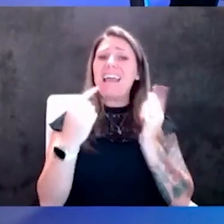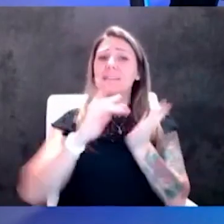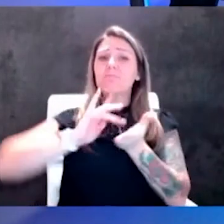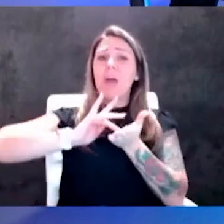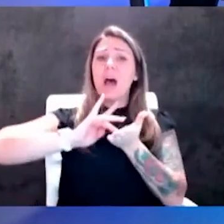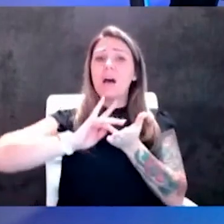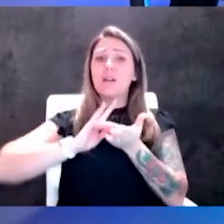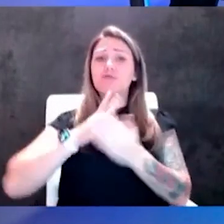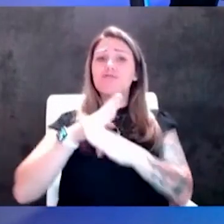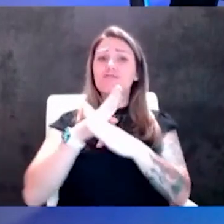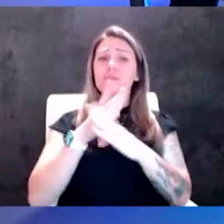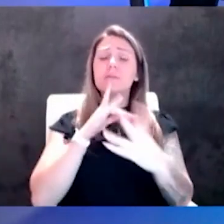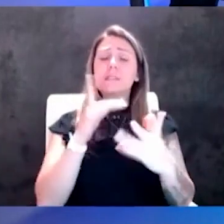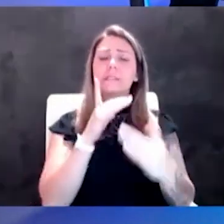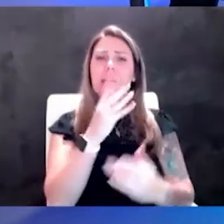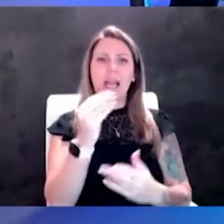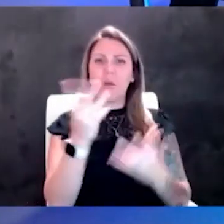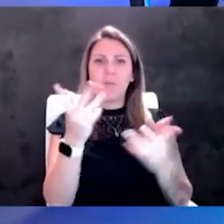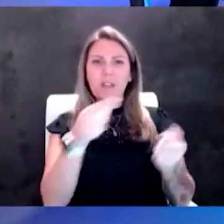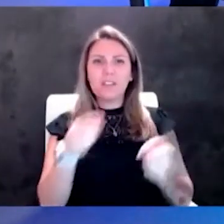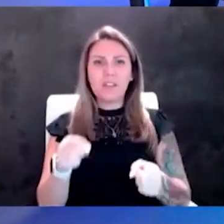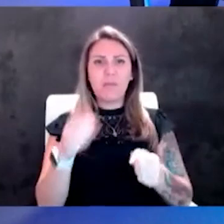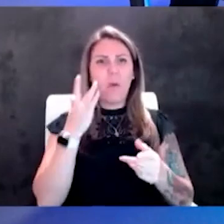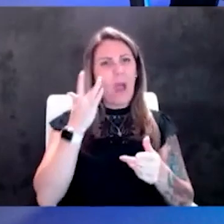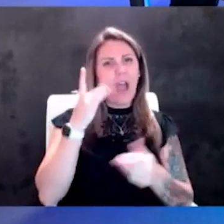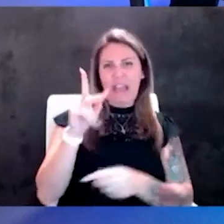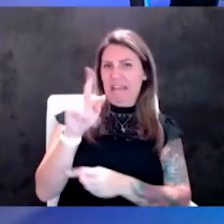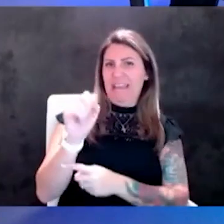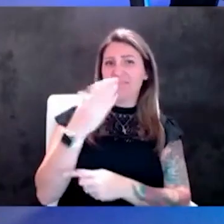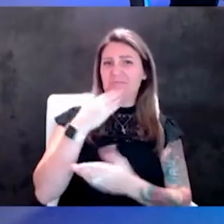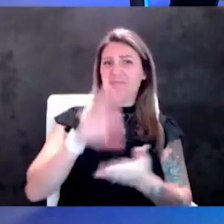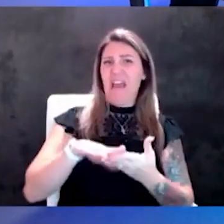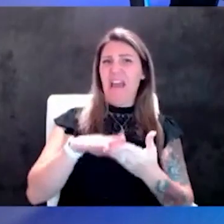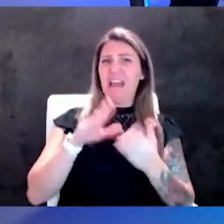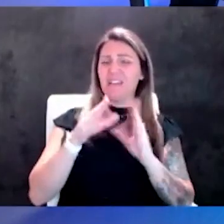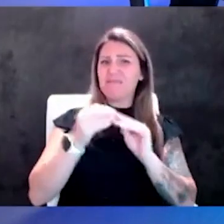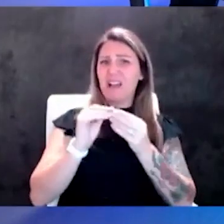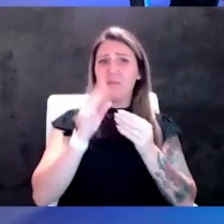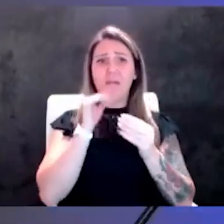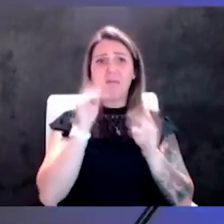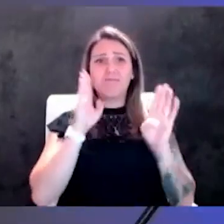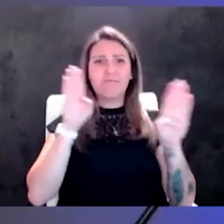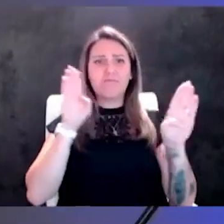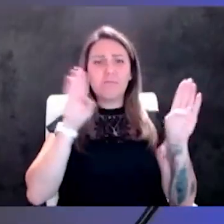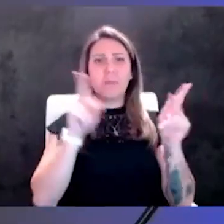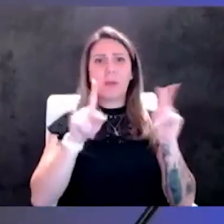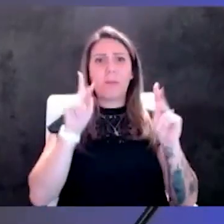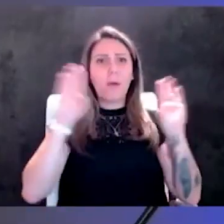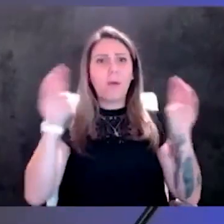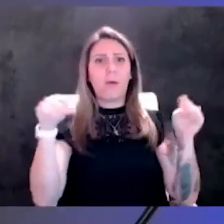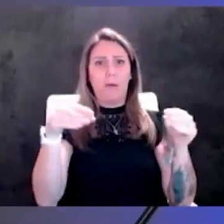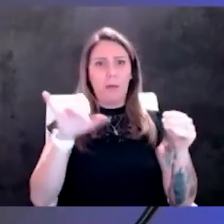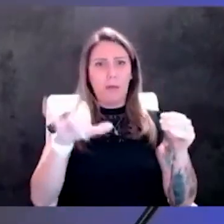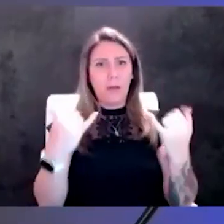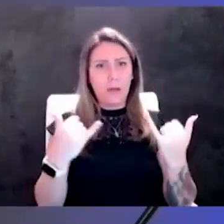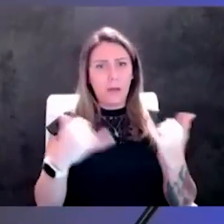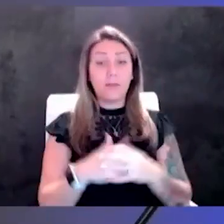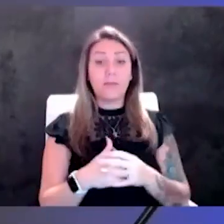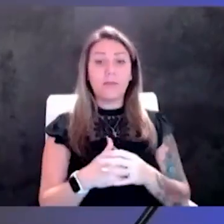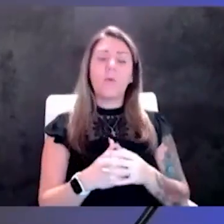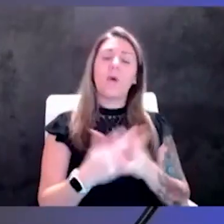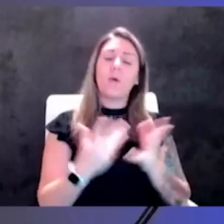what's going on, why is Kansas so bad, and why does this have the attention of a lot of folks right now? Yeah, well, I thought I'd start